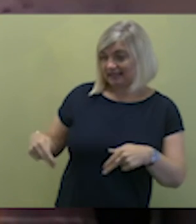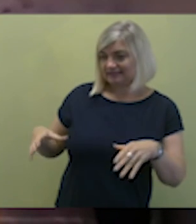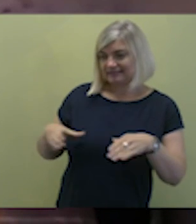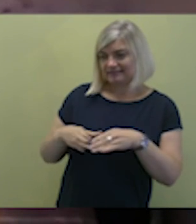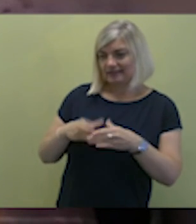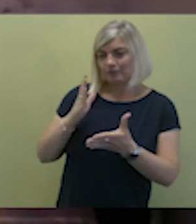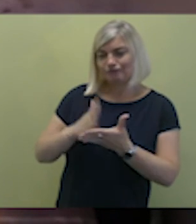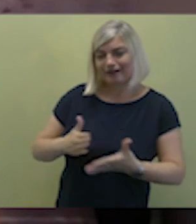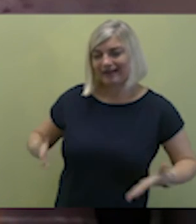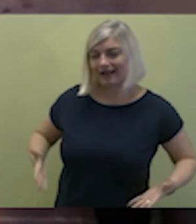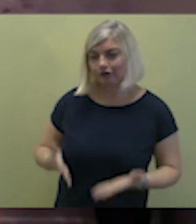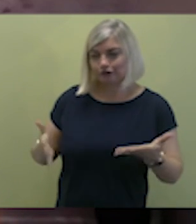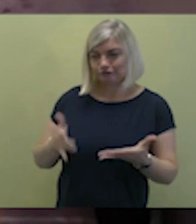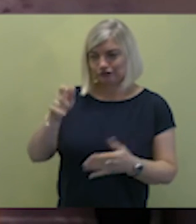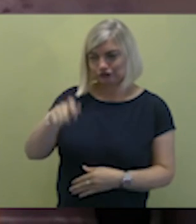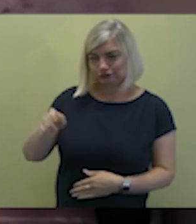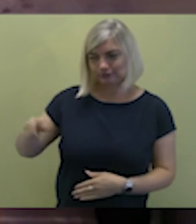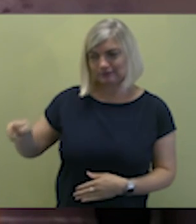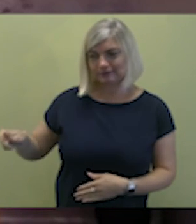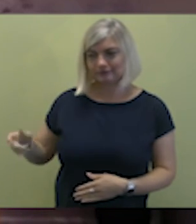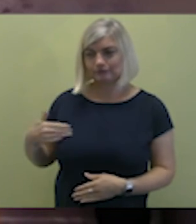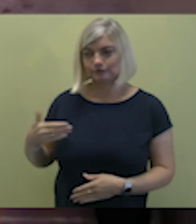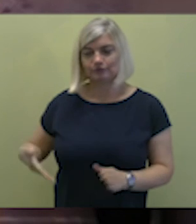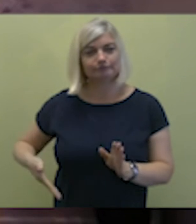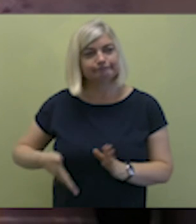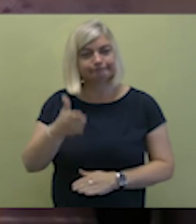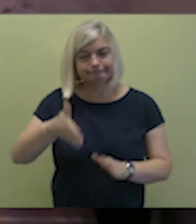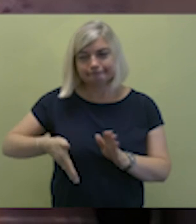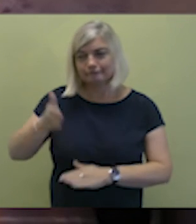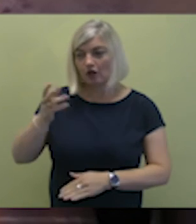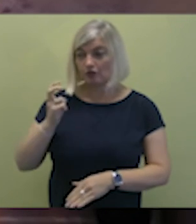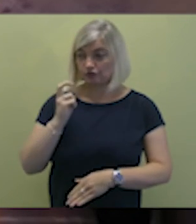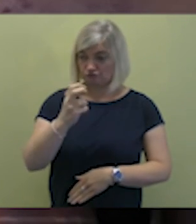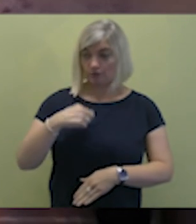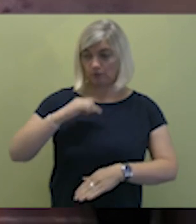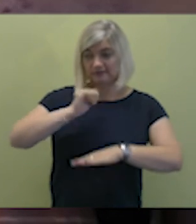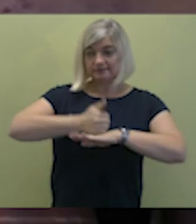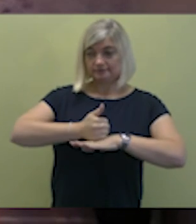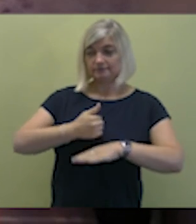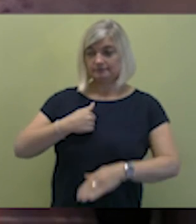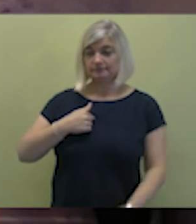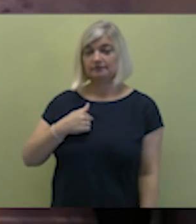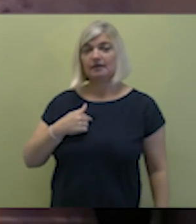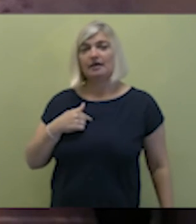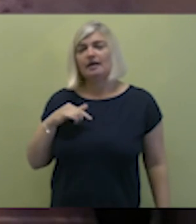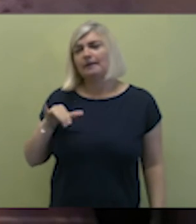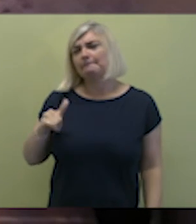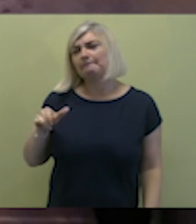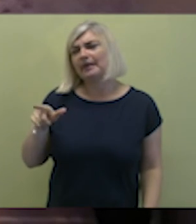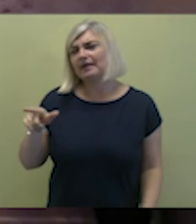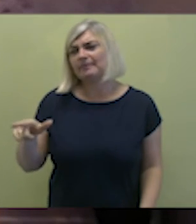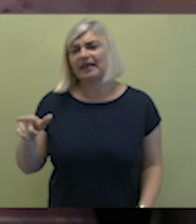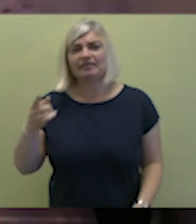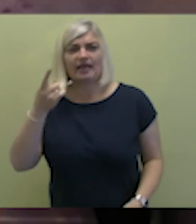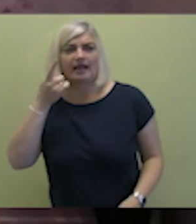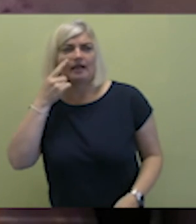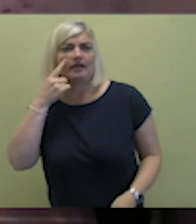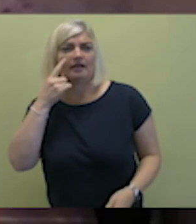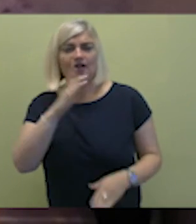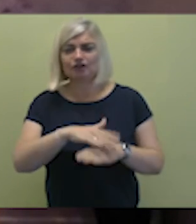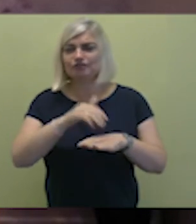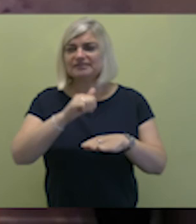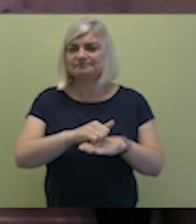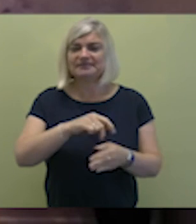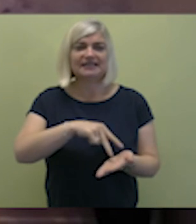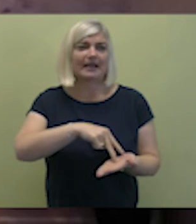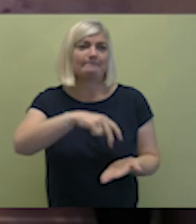dance team, we really encourage our students to attend lots of the trips that we arrange. It may be that they're seeing a